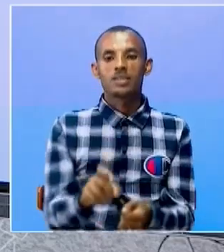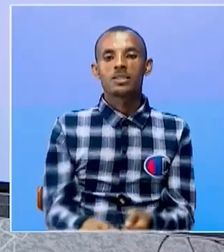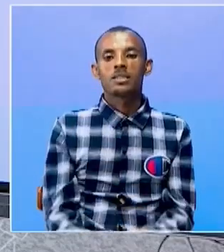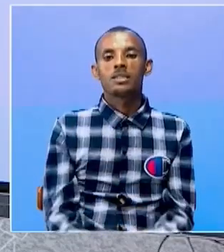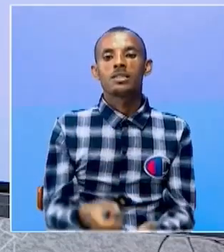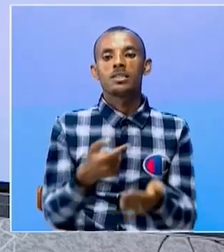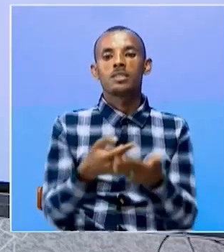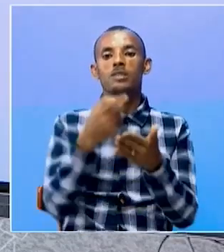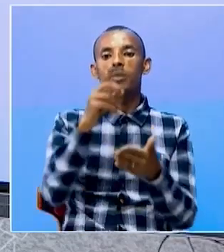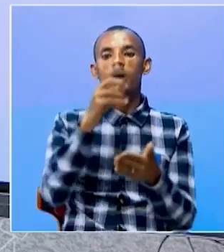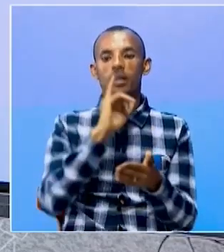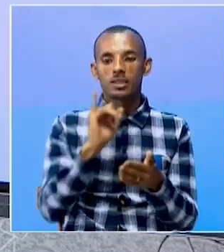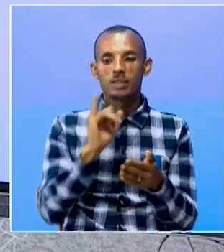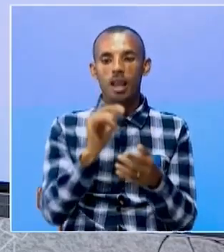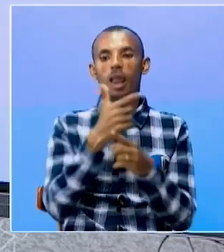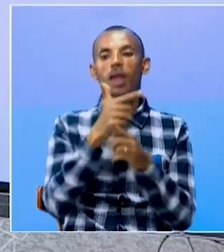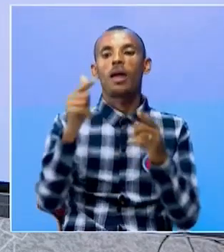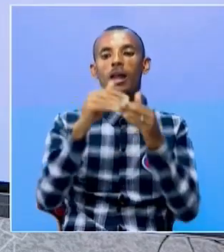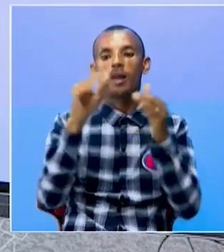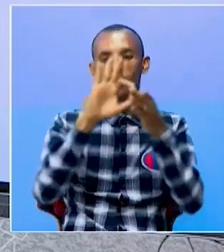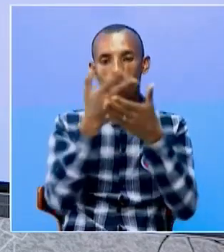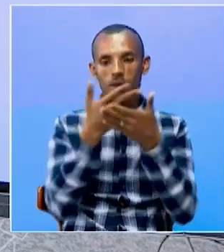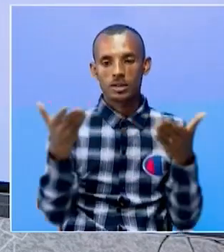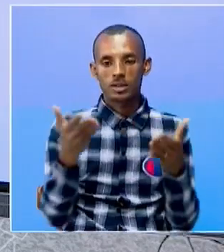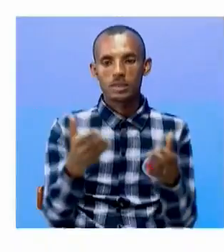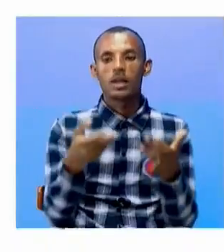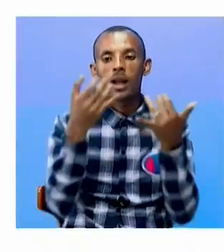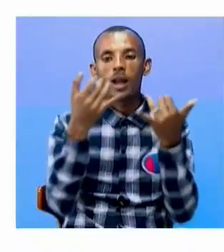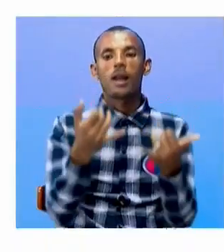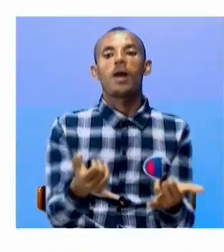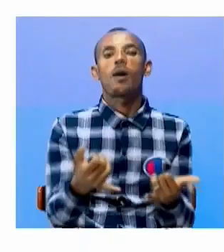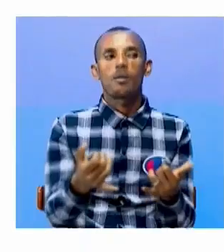this linear equation. Now,